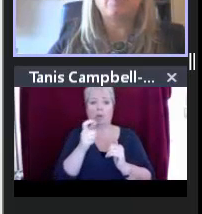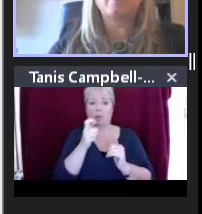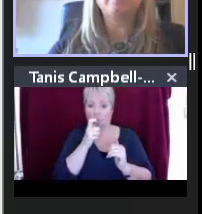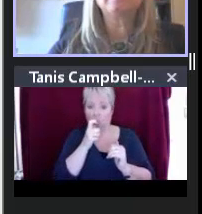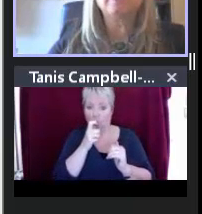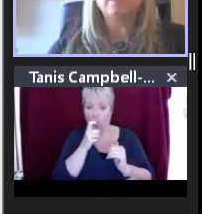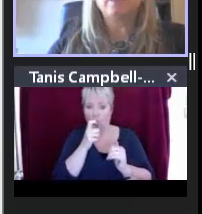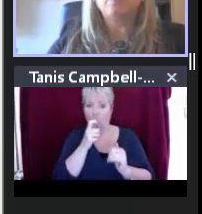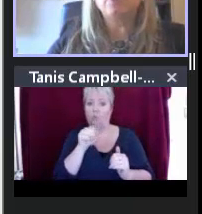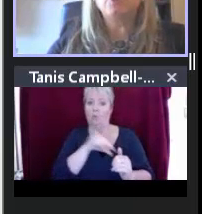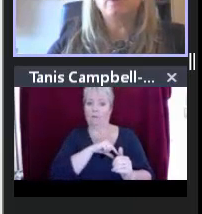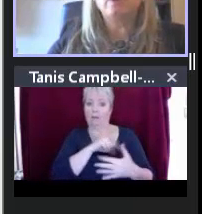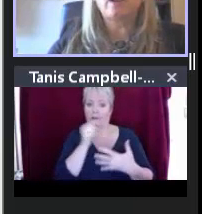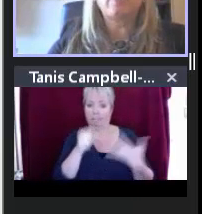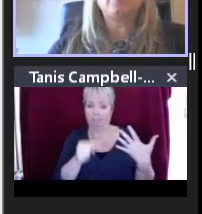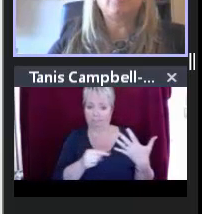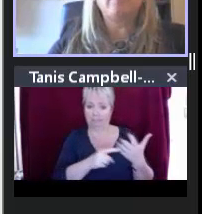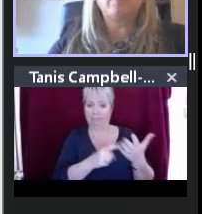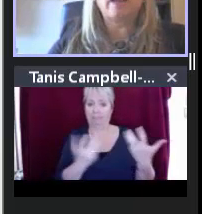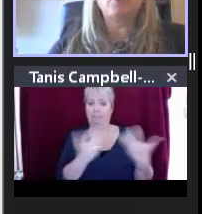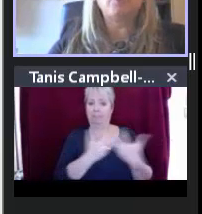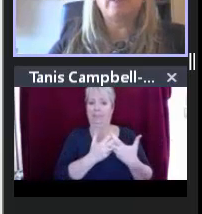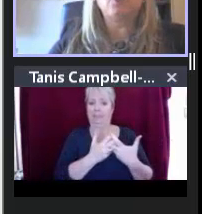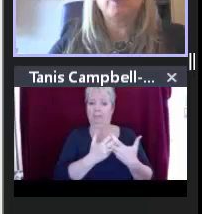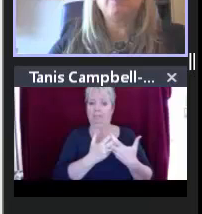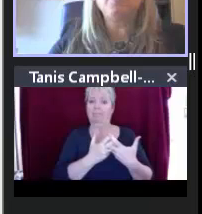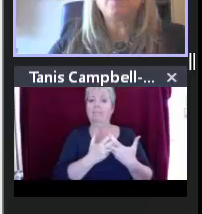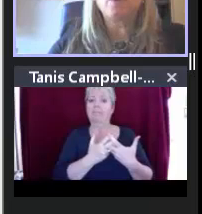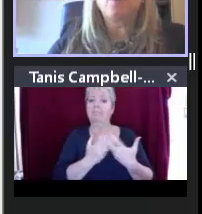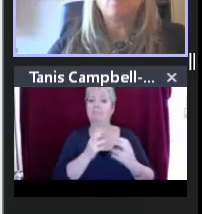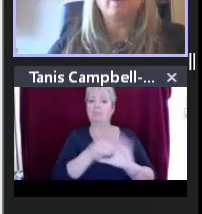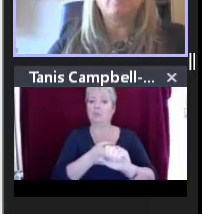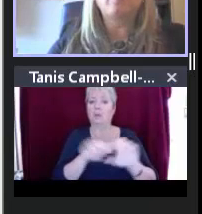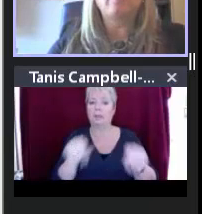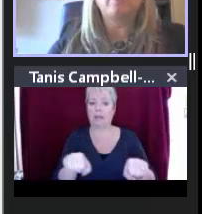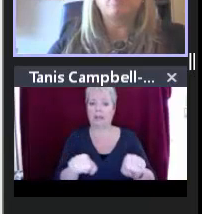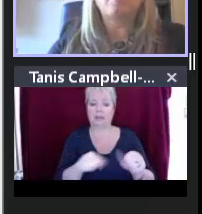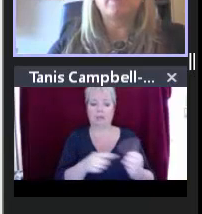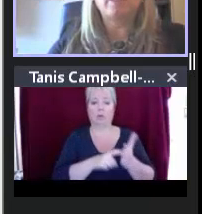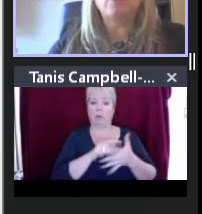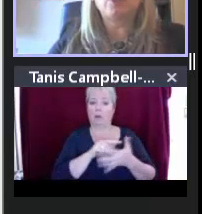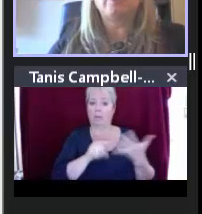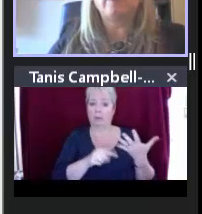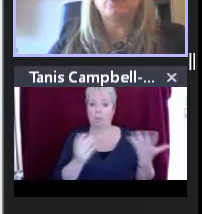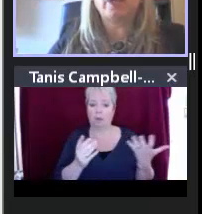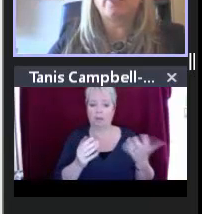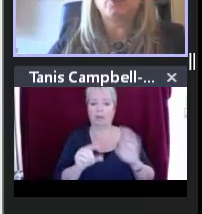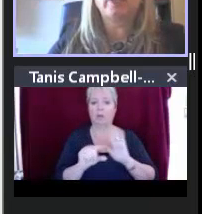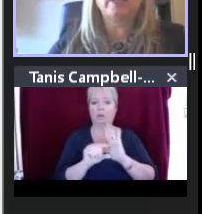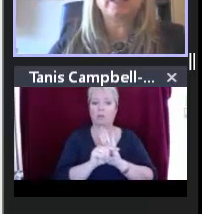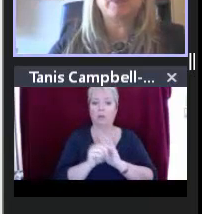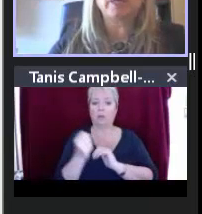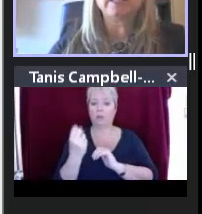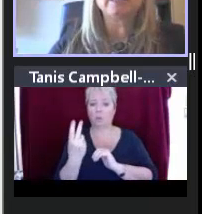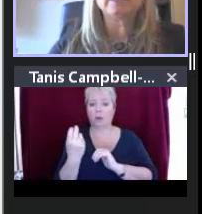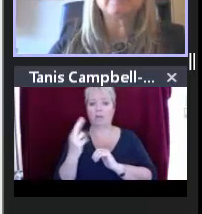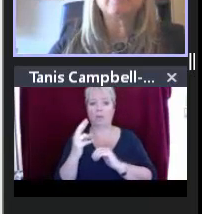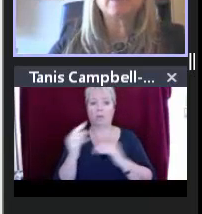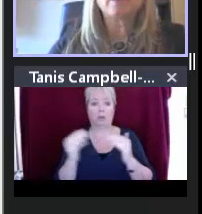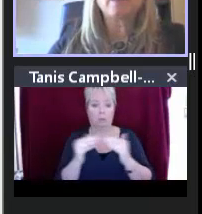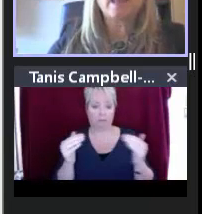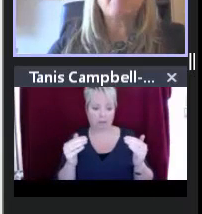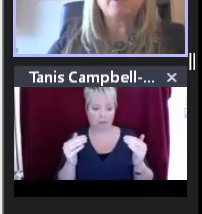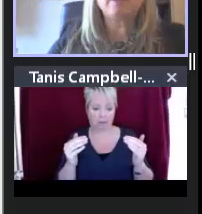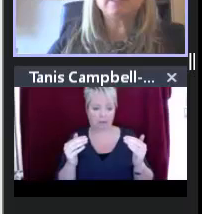eligibility requirements, which are a grade 12 graduation or an equivalent combination of education and